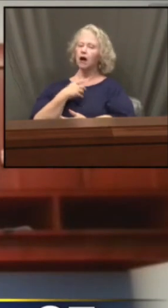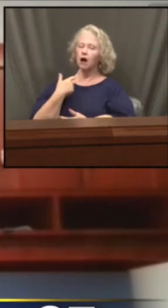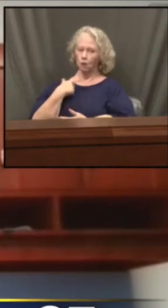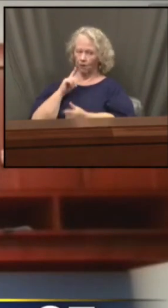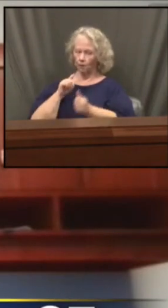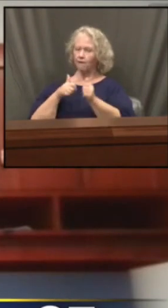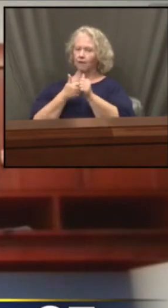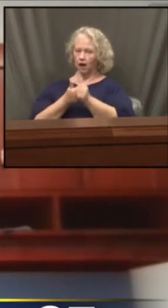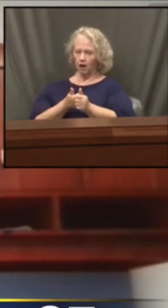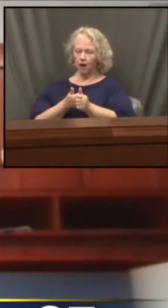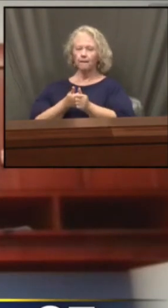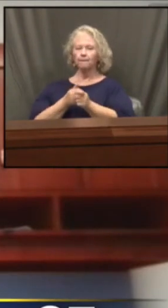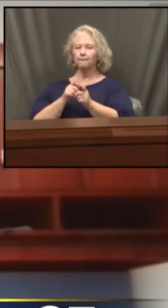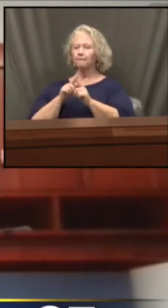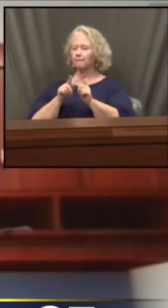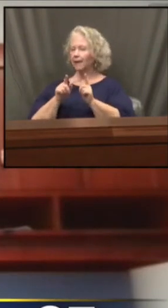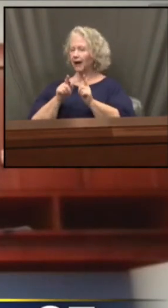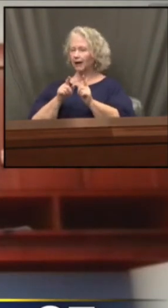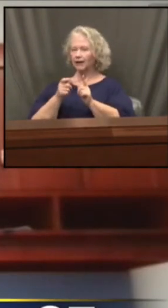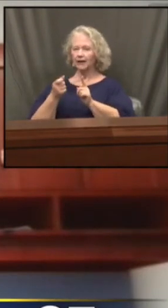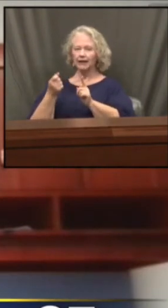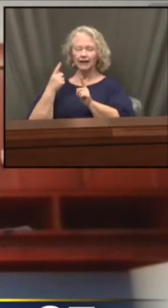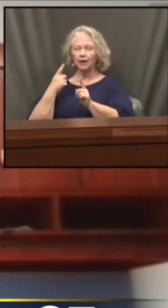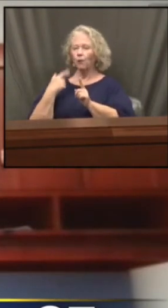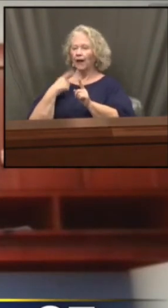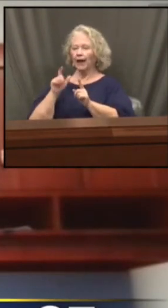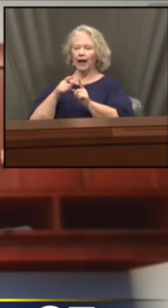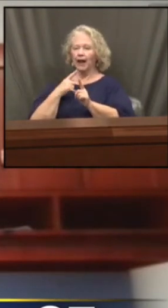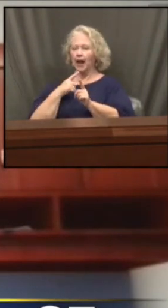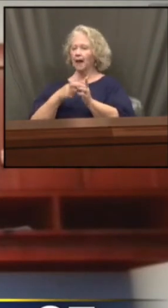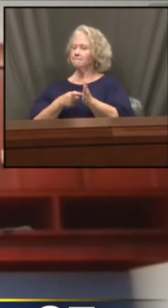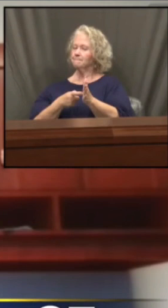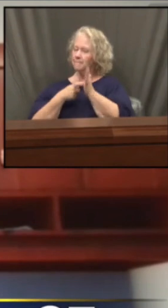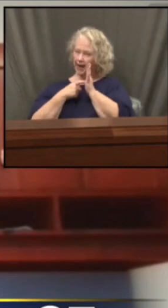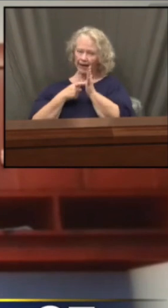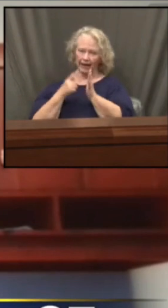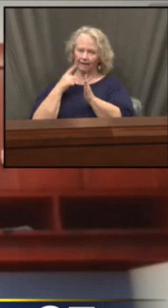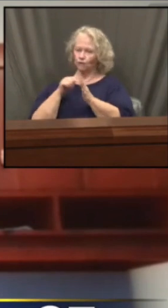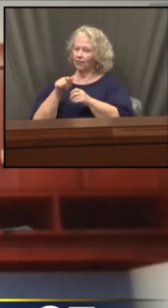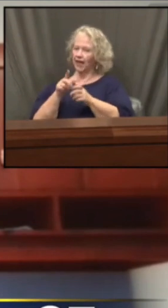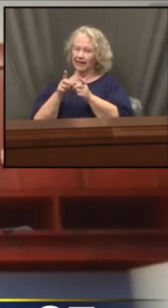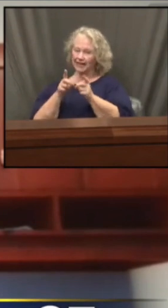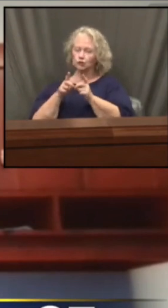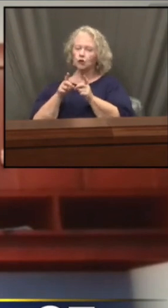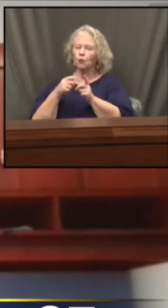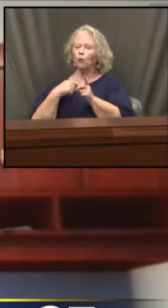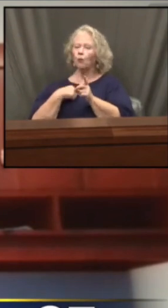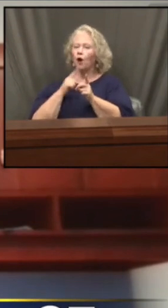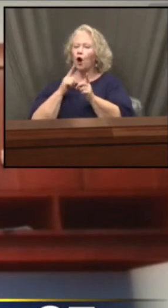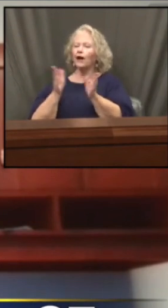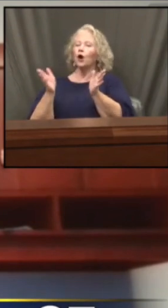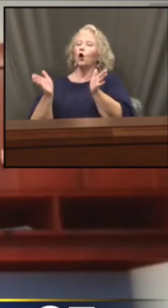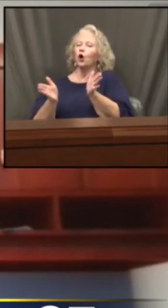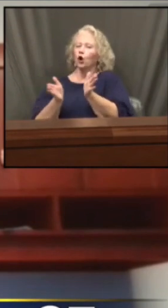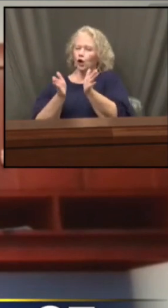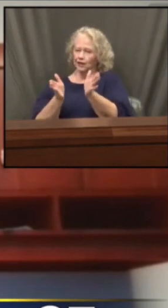a mandate for them. It truly is a recommendation for our districts, and we're encouraging them to do